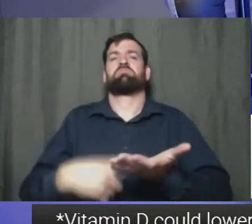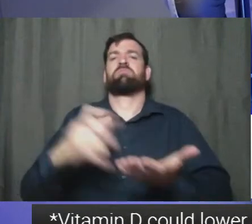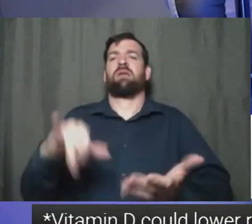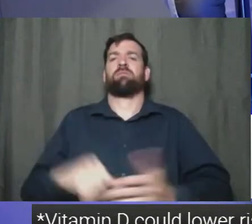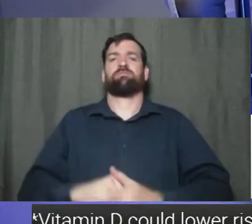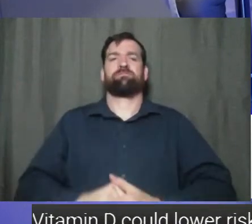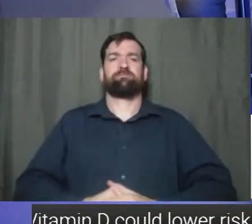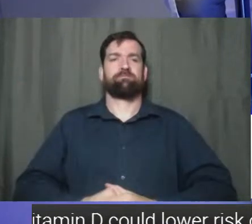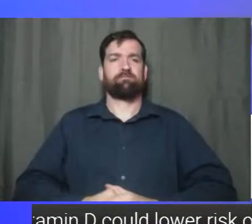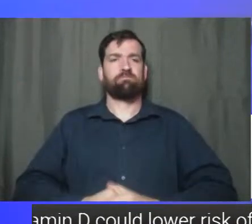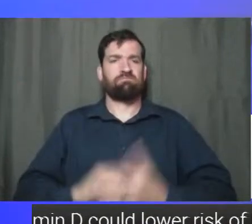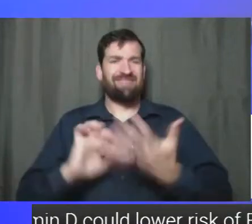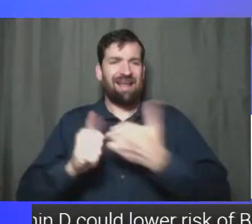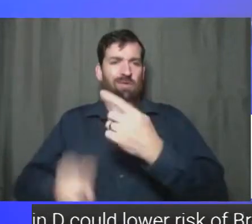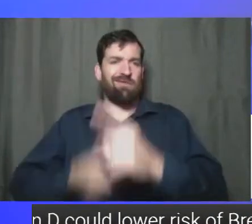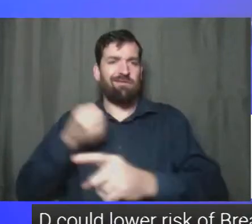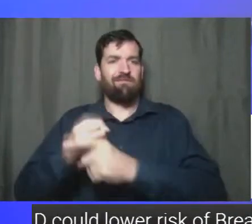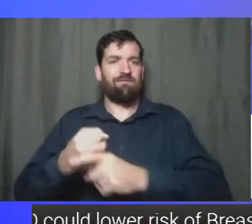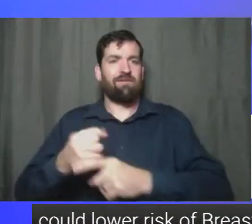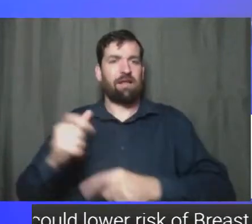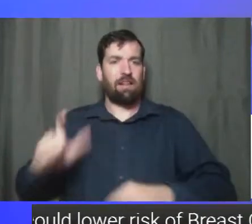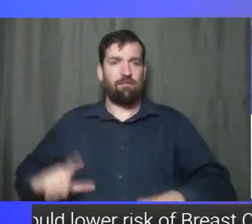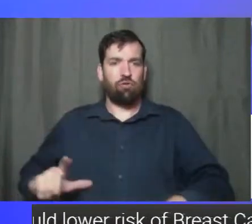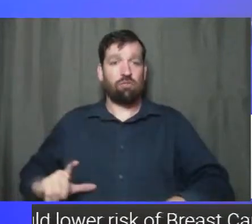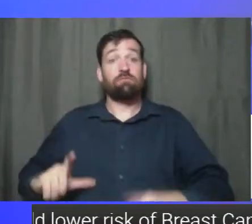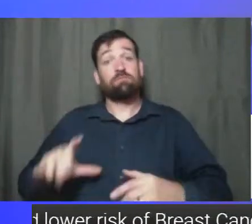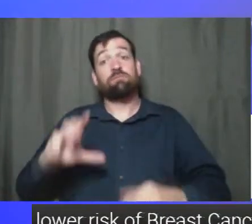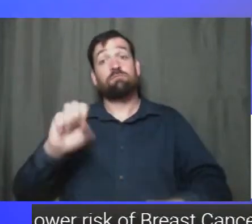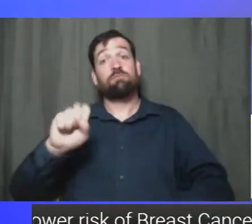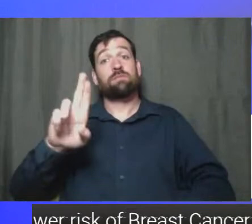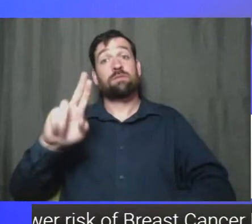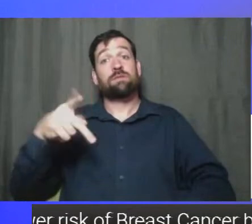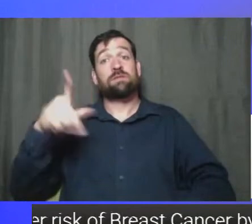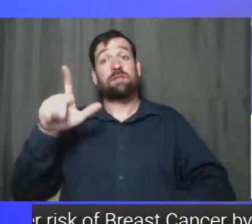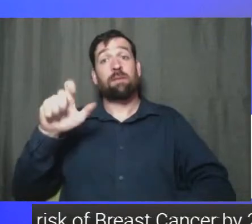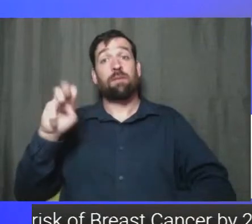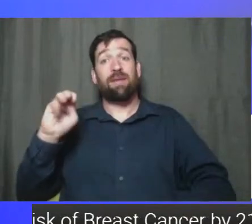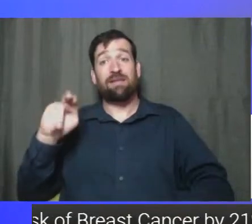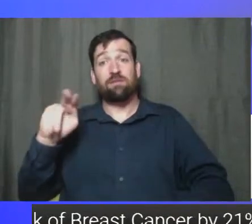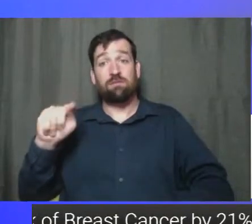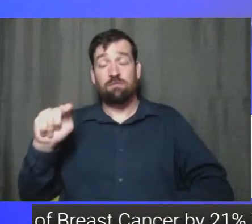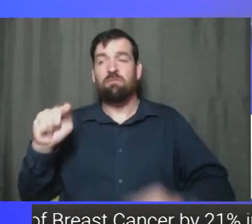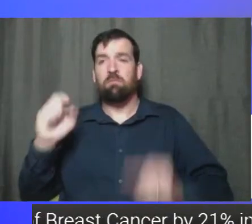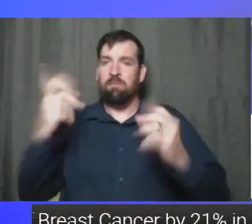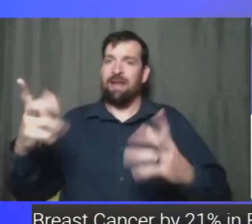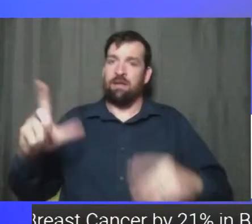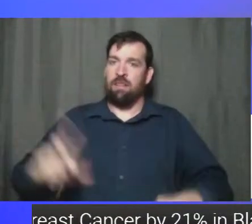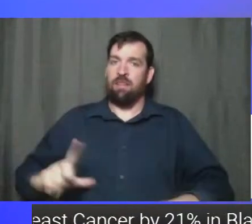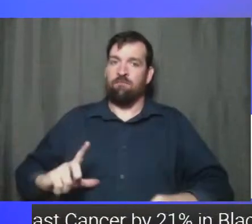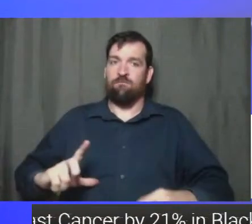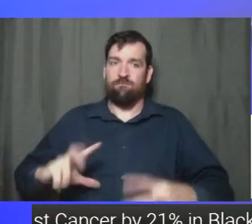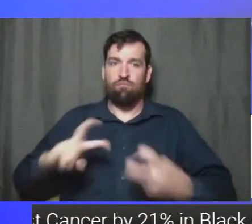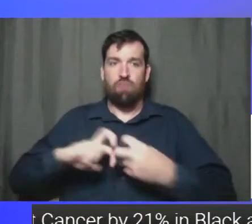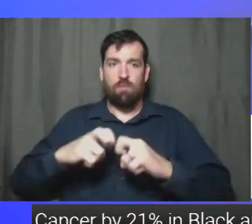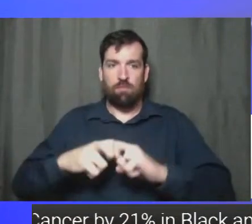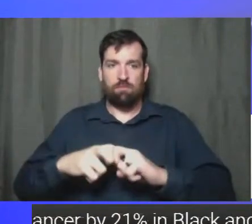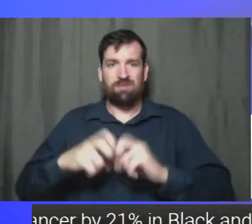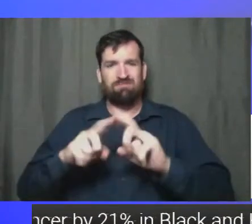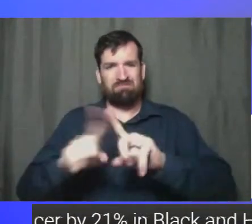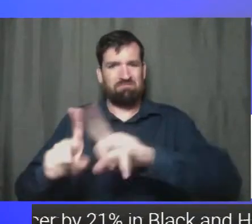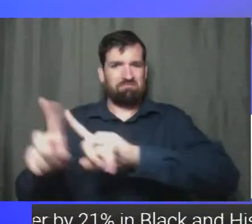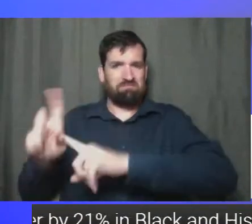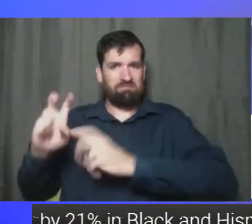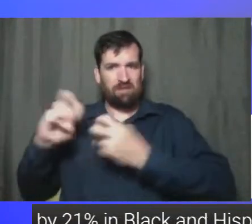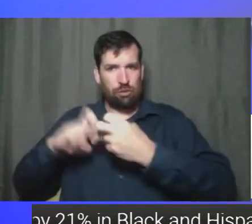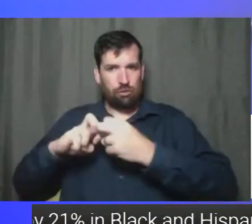liver. Absolutely. So supplements are something that we see a lot of people come in with liver problems from. There's a lot of different concerns there. As you may know,